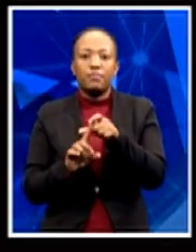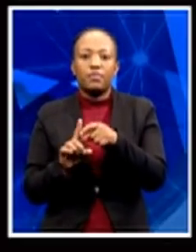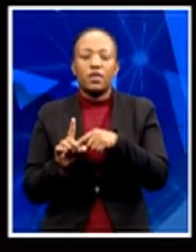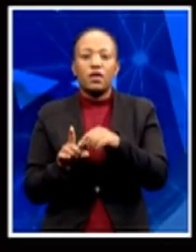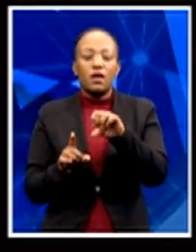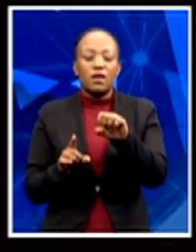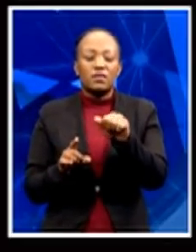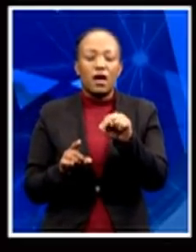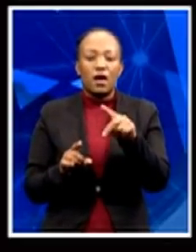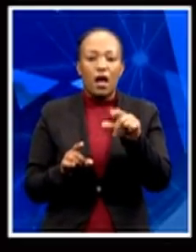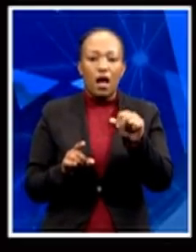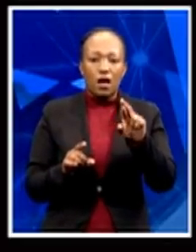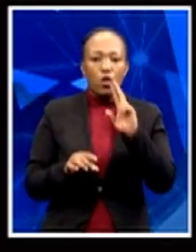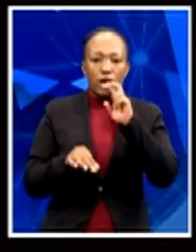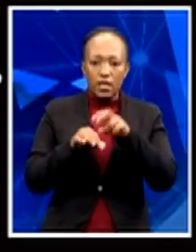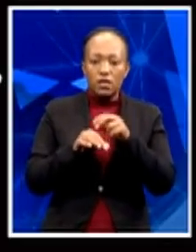very much.